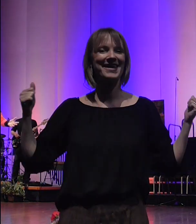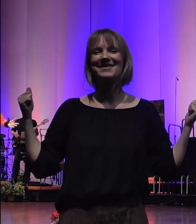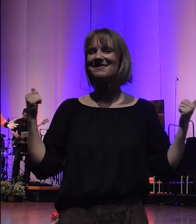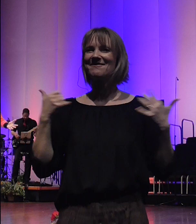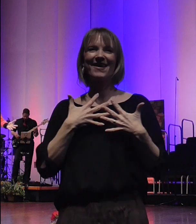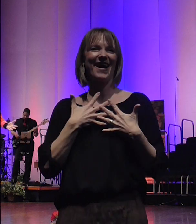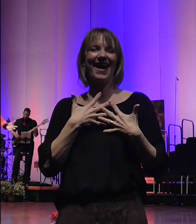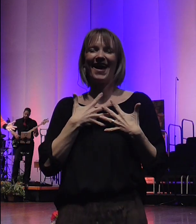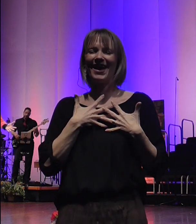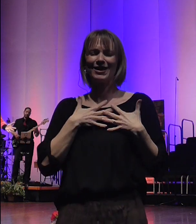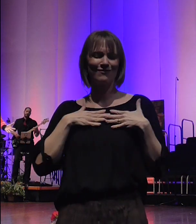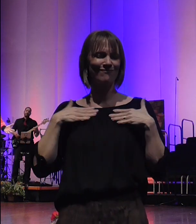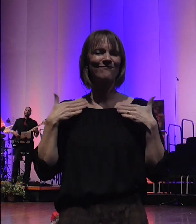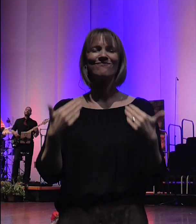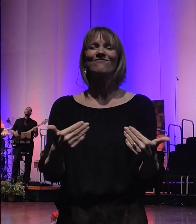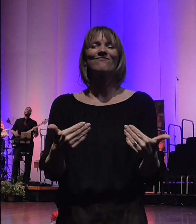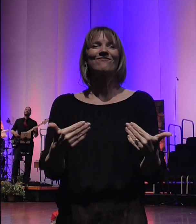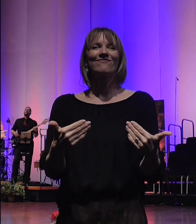unafraid,